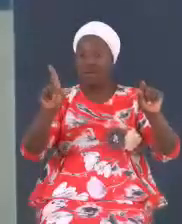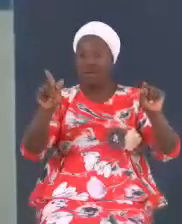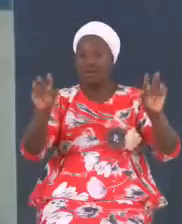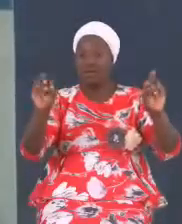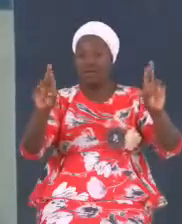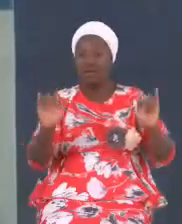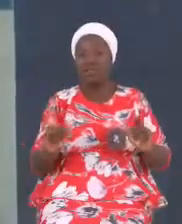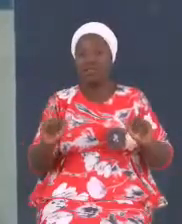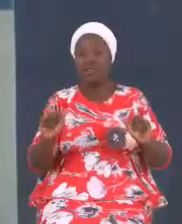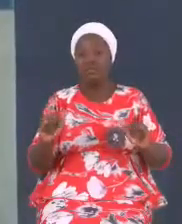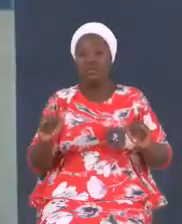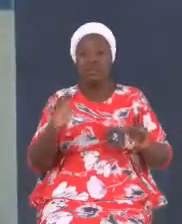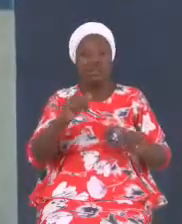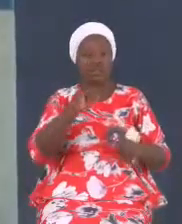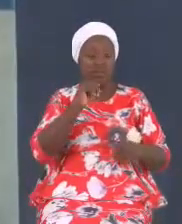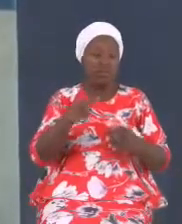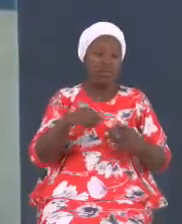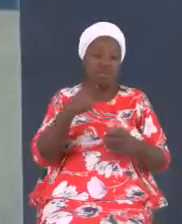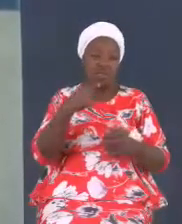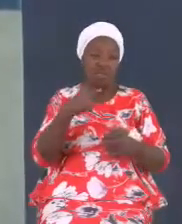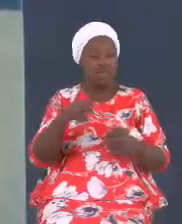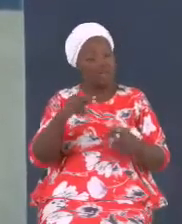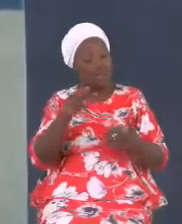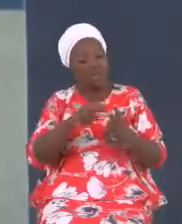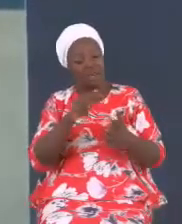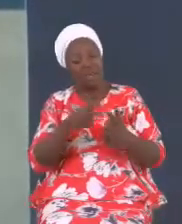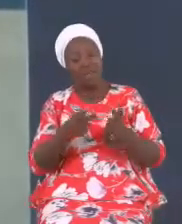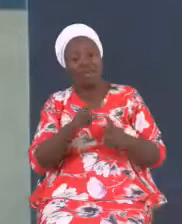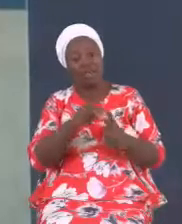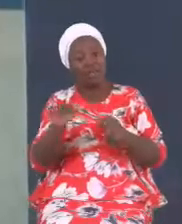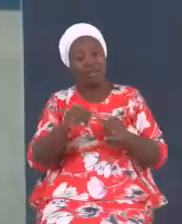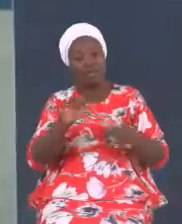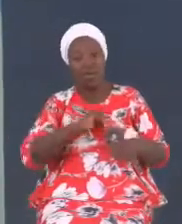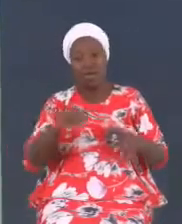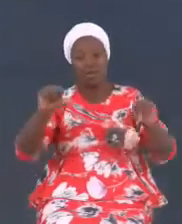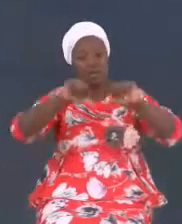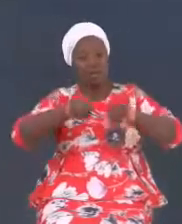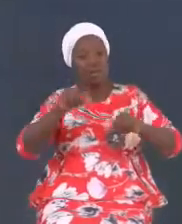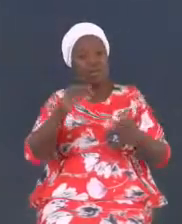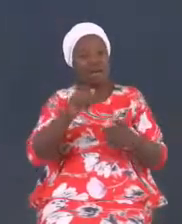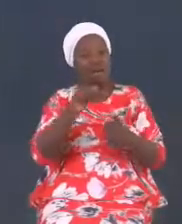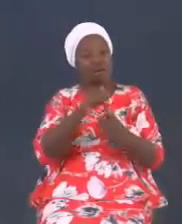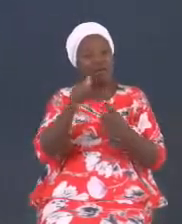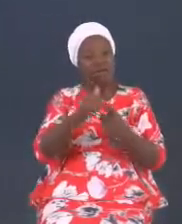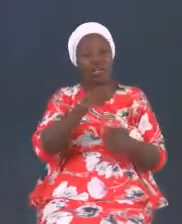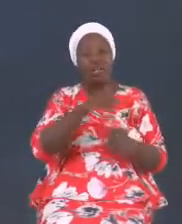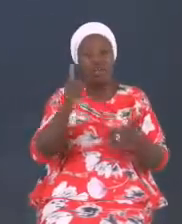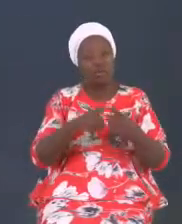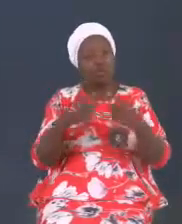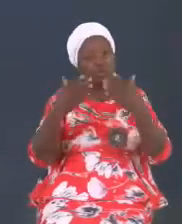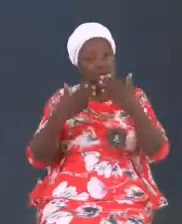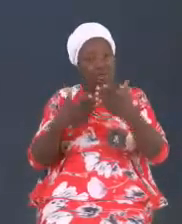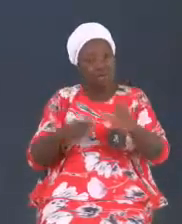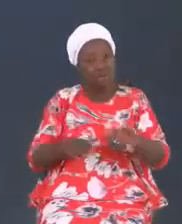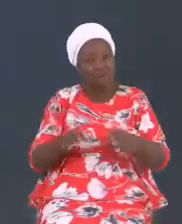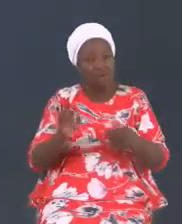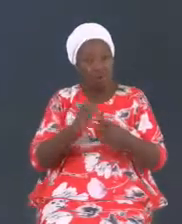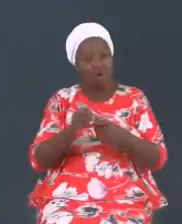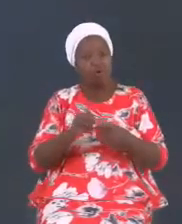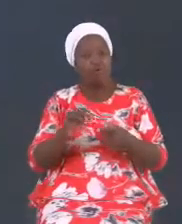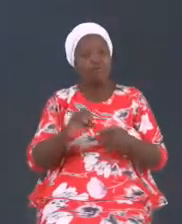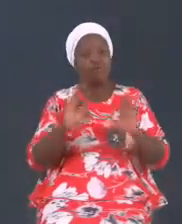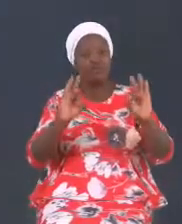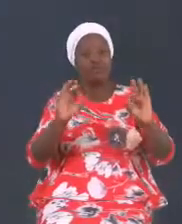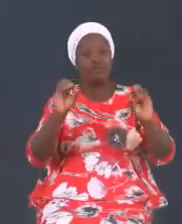you to death." He didn't say, "Neither do I condemn fornication." He